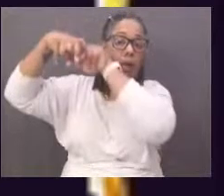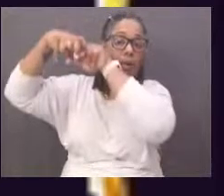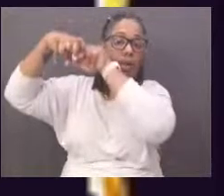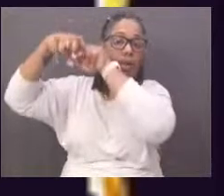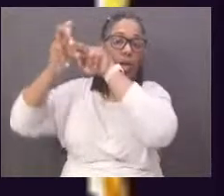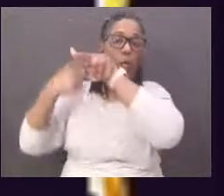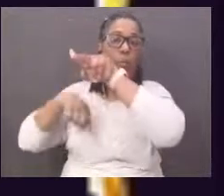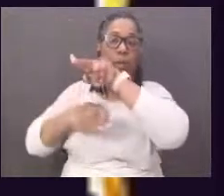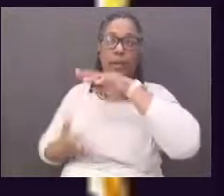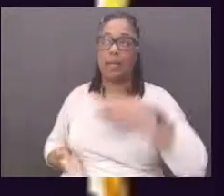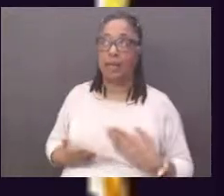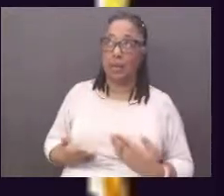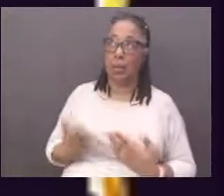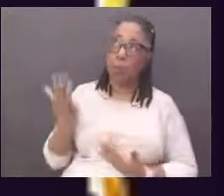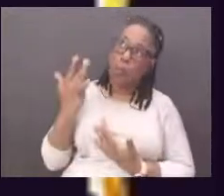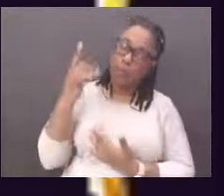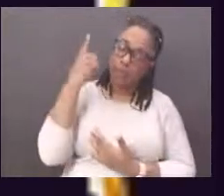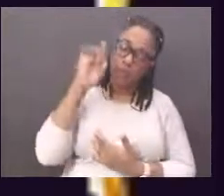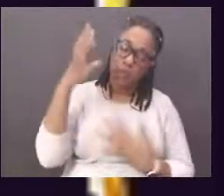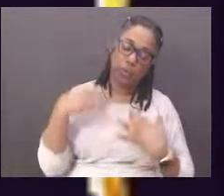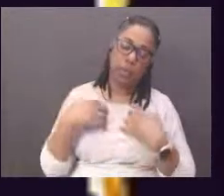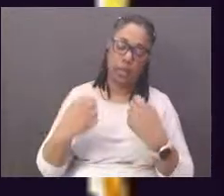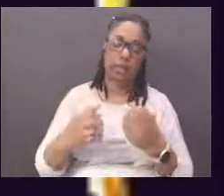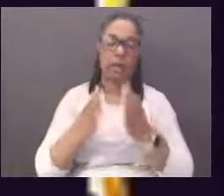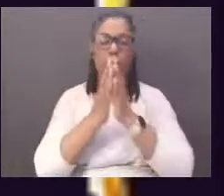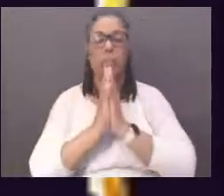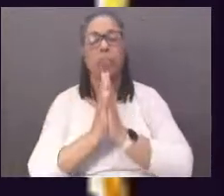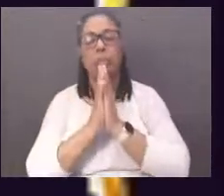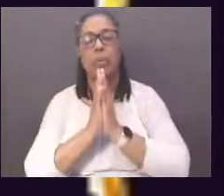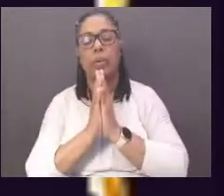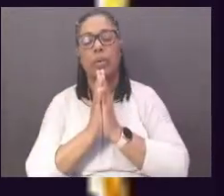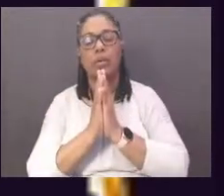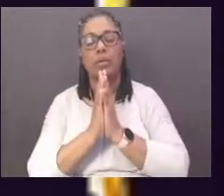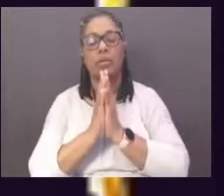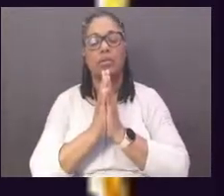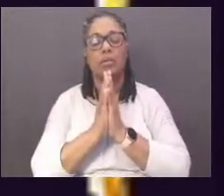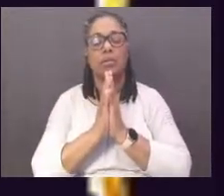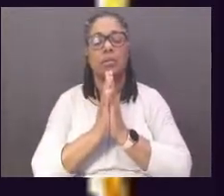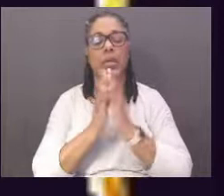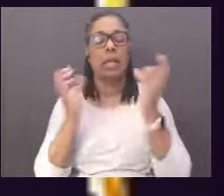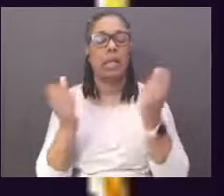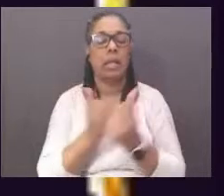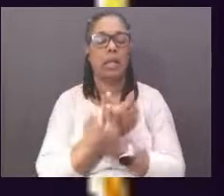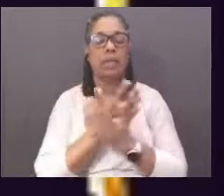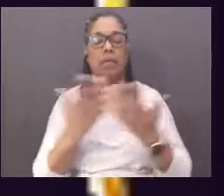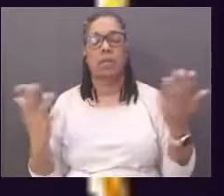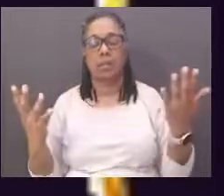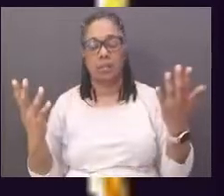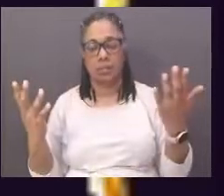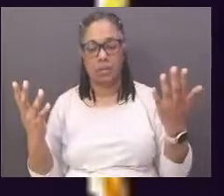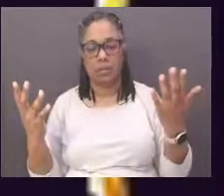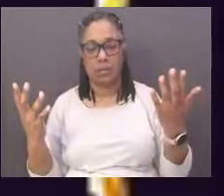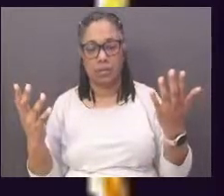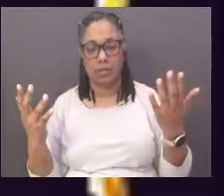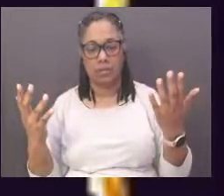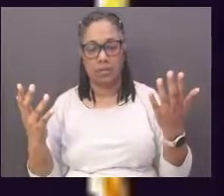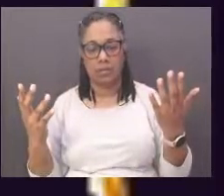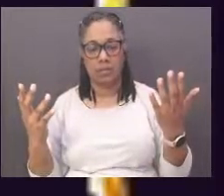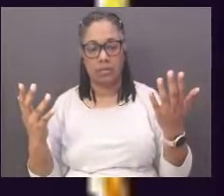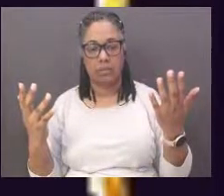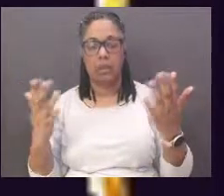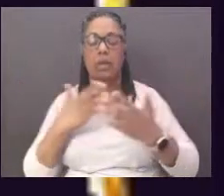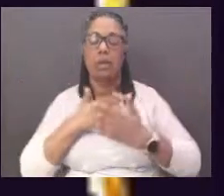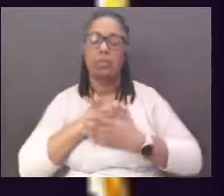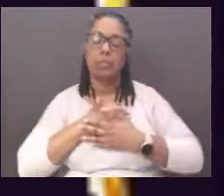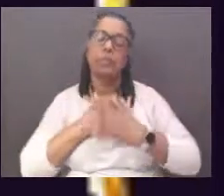dear. I ask this of all, dear Father. Bless us all.